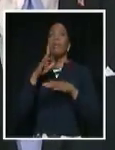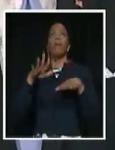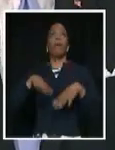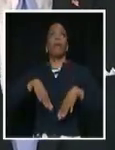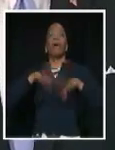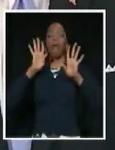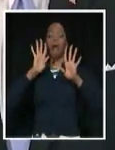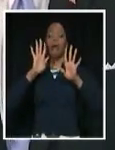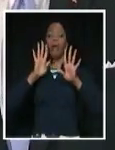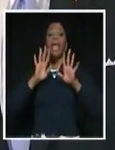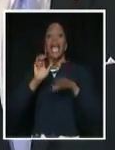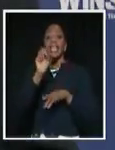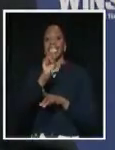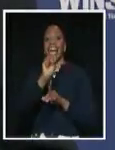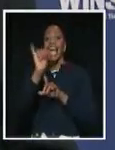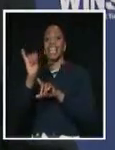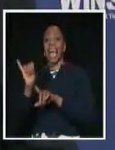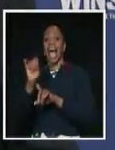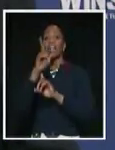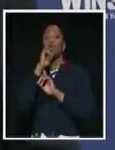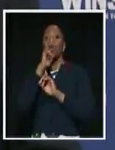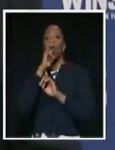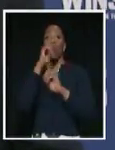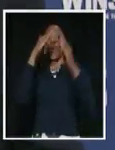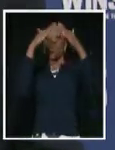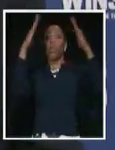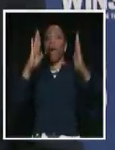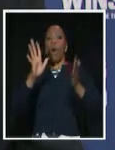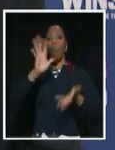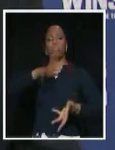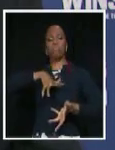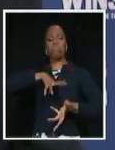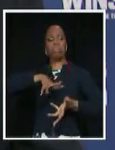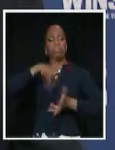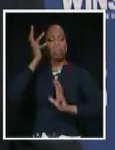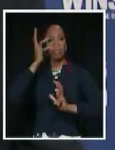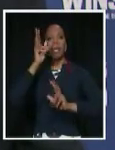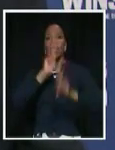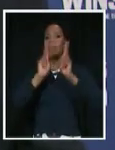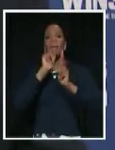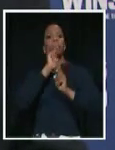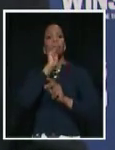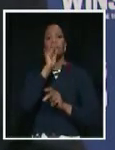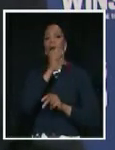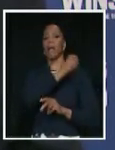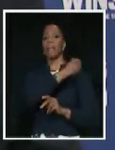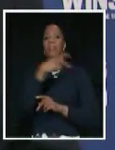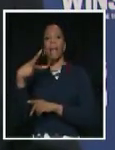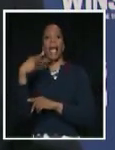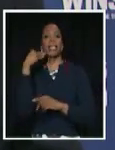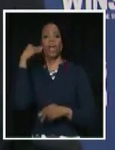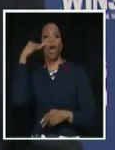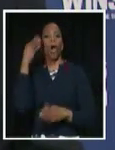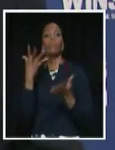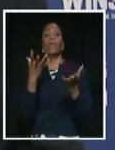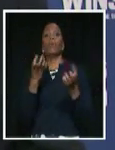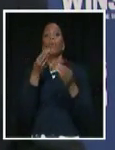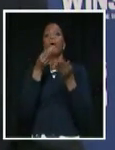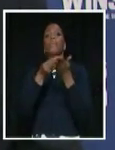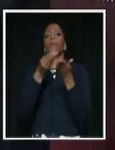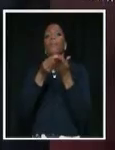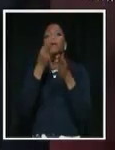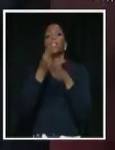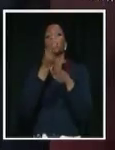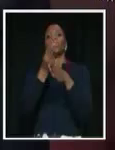Island, the South Shore of Staten Island, where homes are still devastated, where people are not back into their homes, they want that money used for